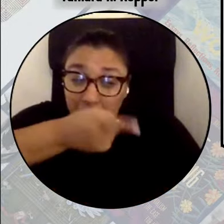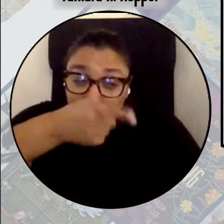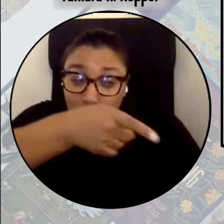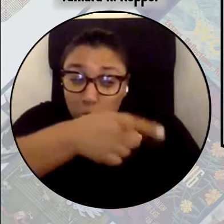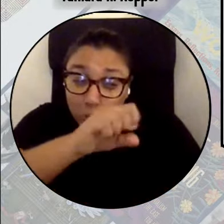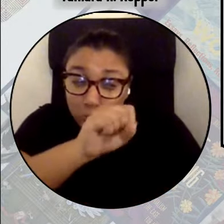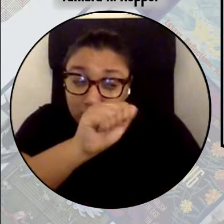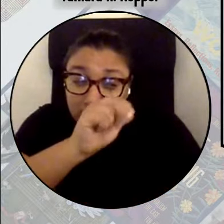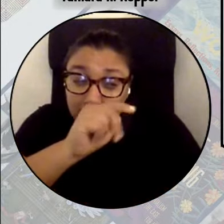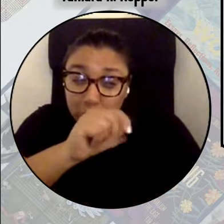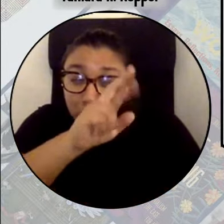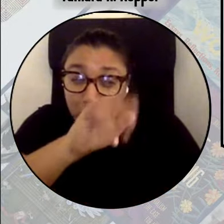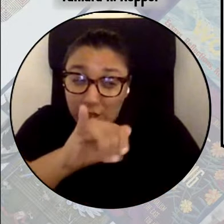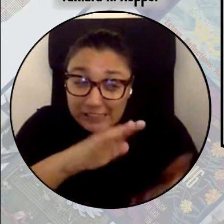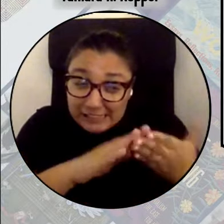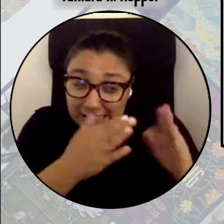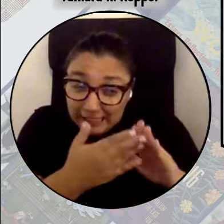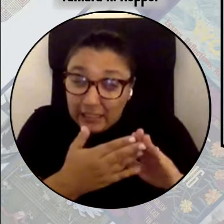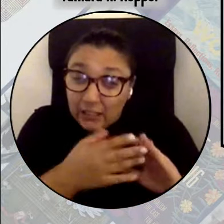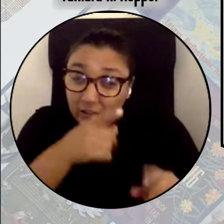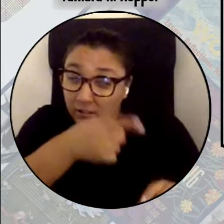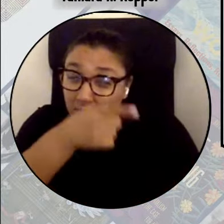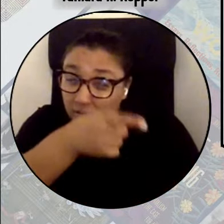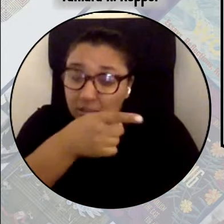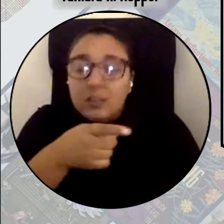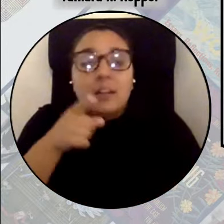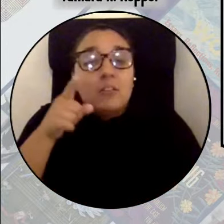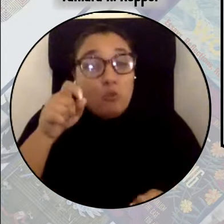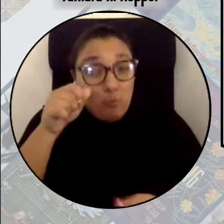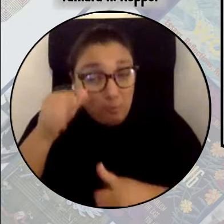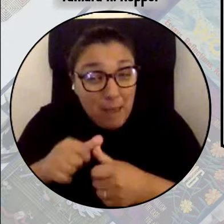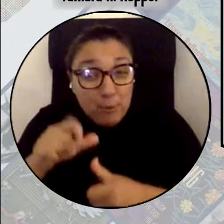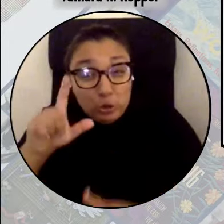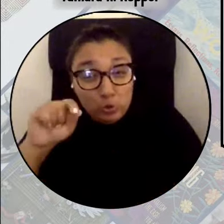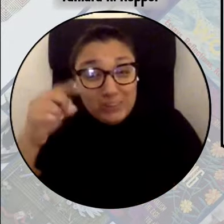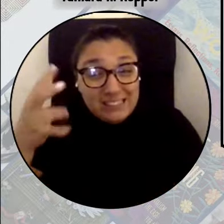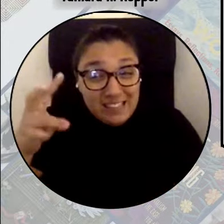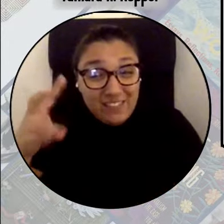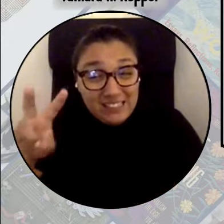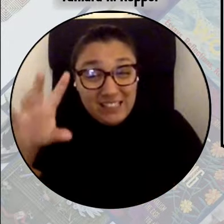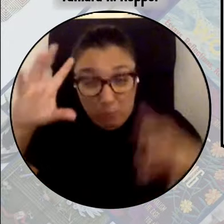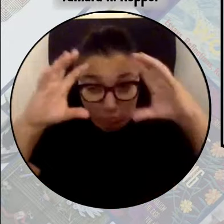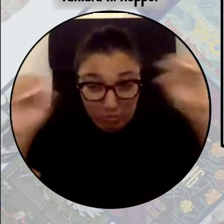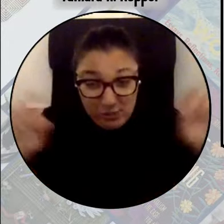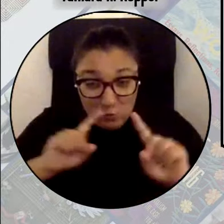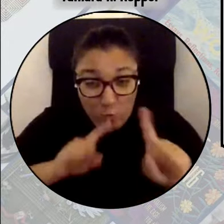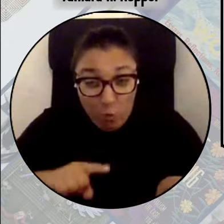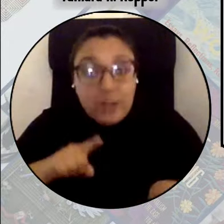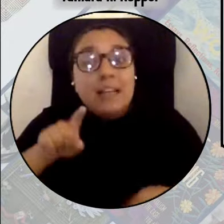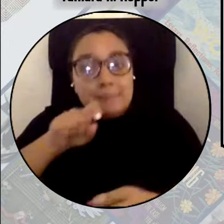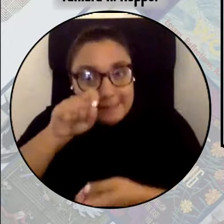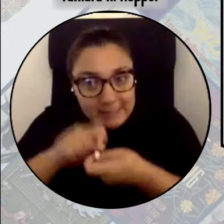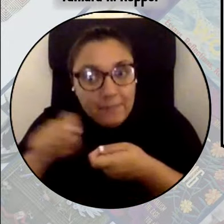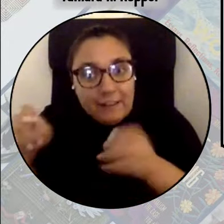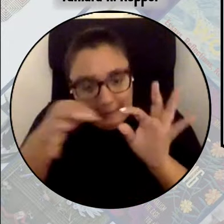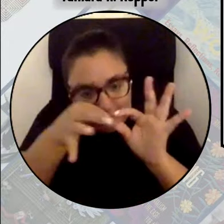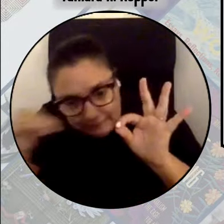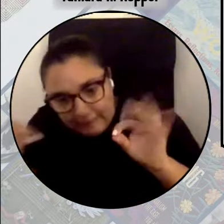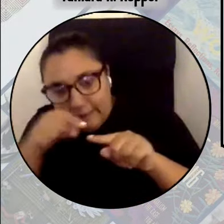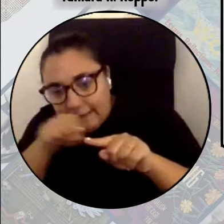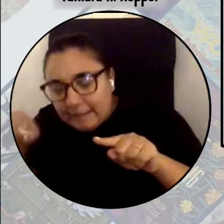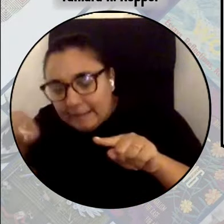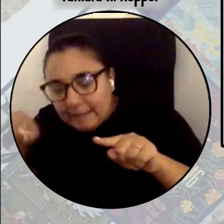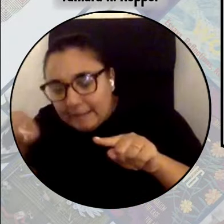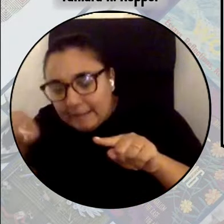executive order from January 2017, he specifically takes on sanctuary cities. Right. And says, I'm